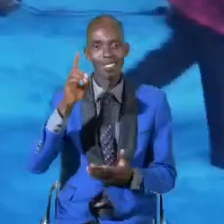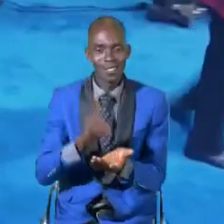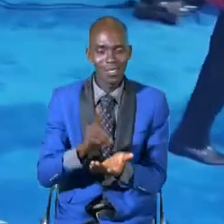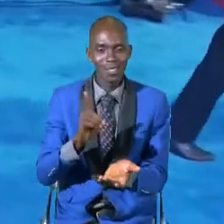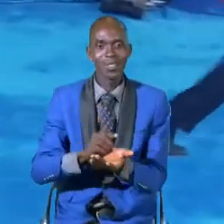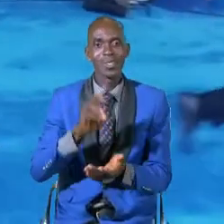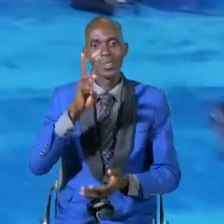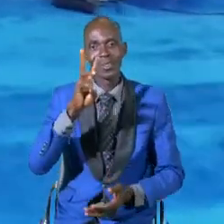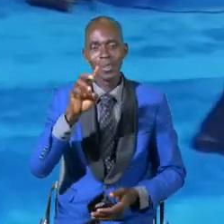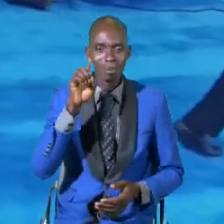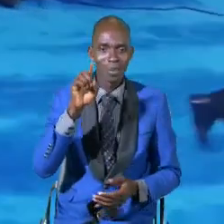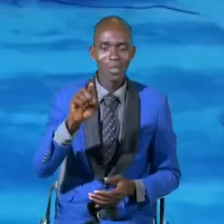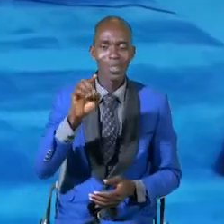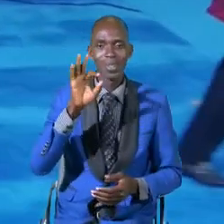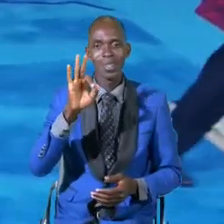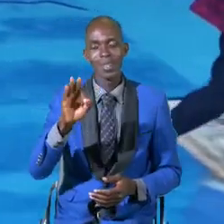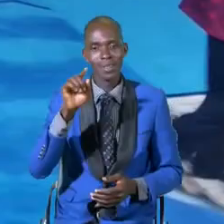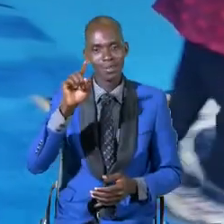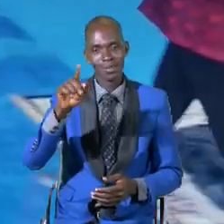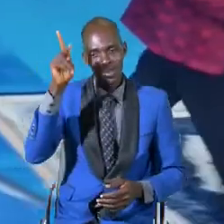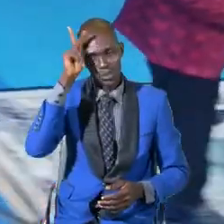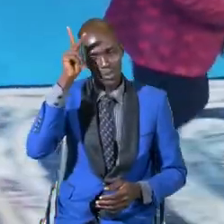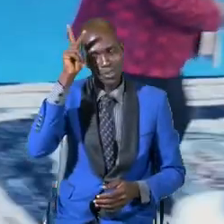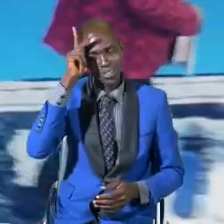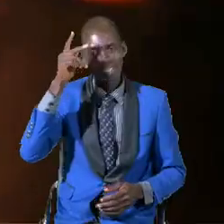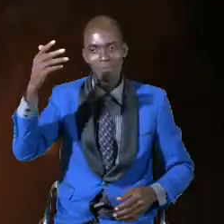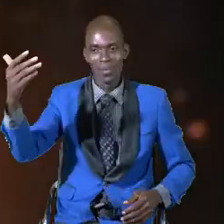Kumuli. Pastor Dr. W.F. Kumuli.